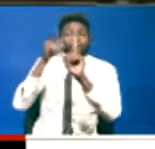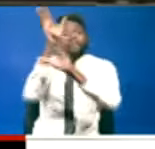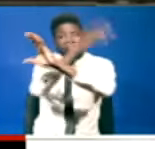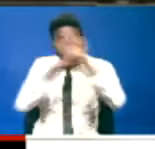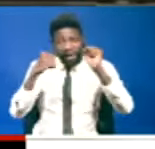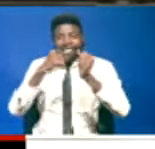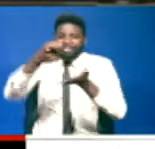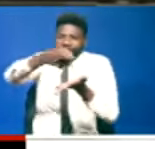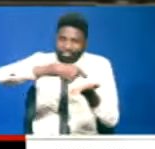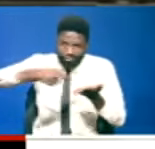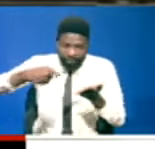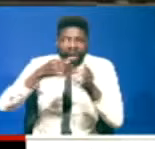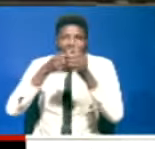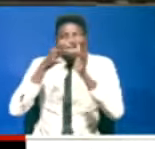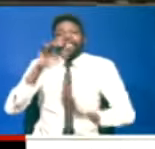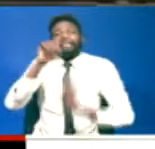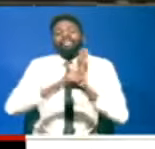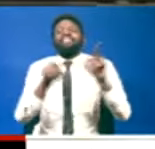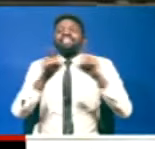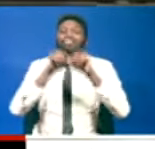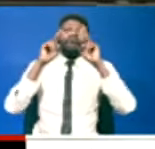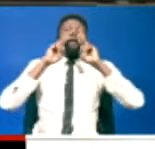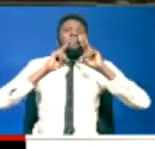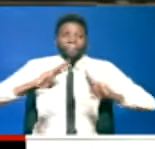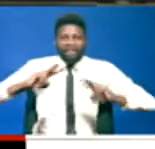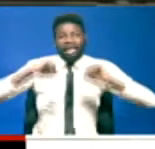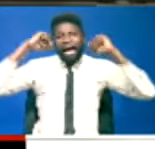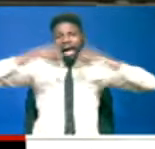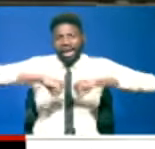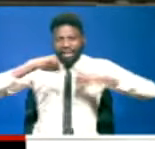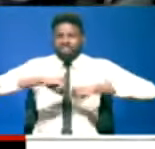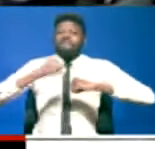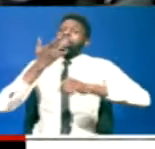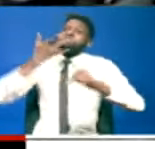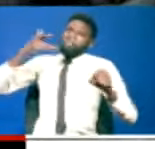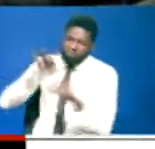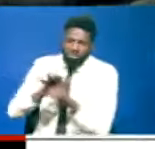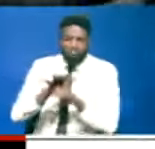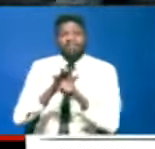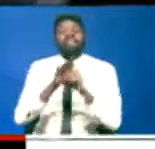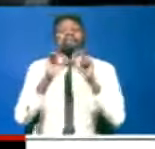and peace charter committing to peaceful campaigns.